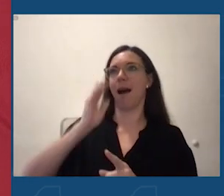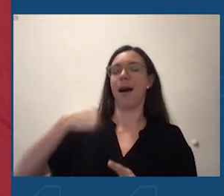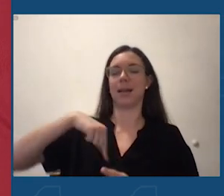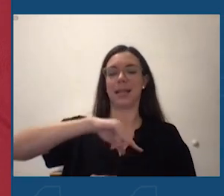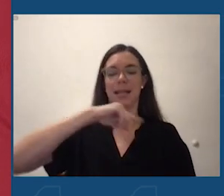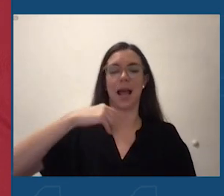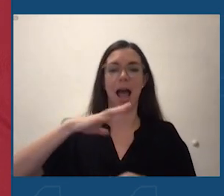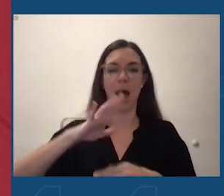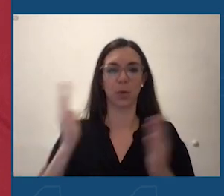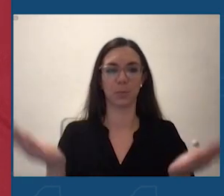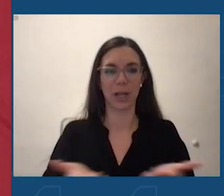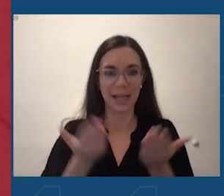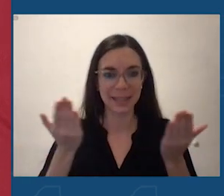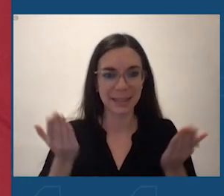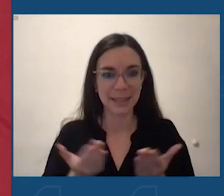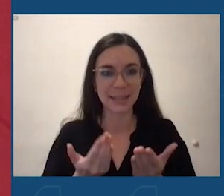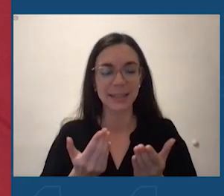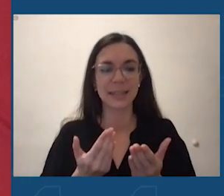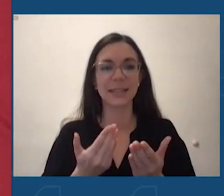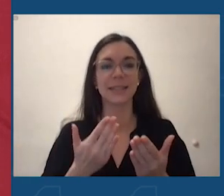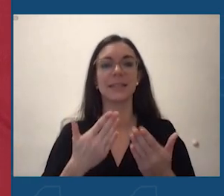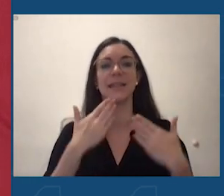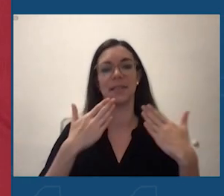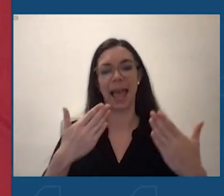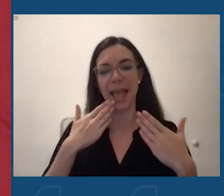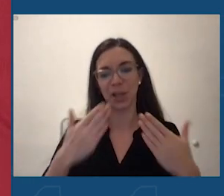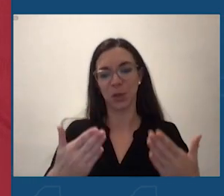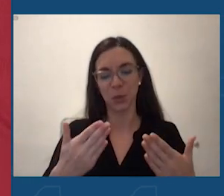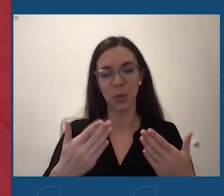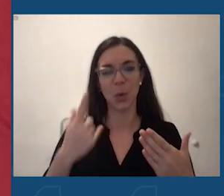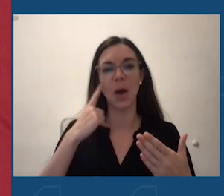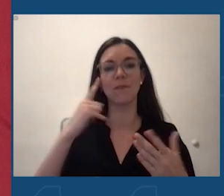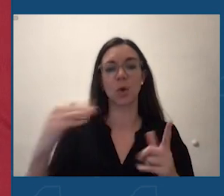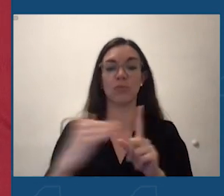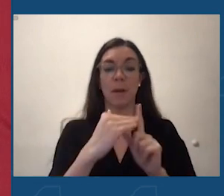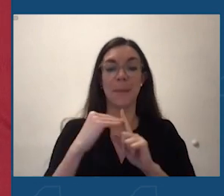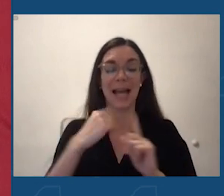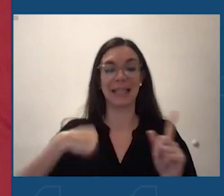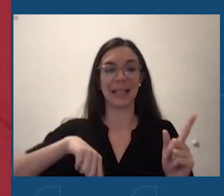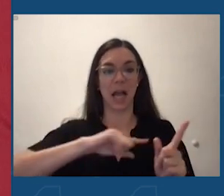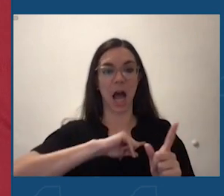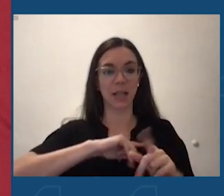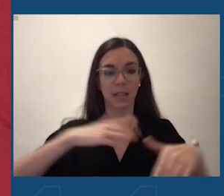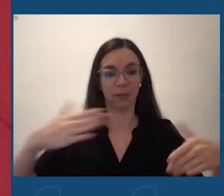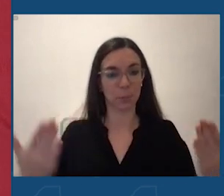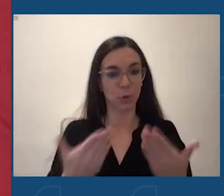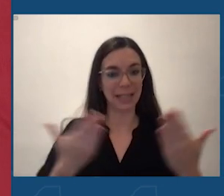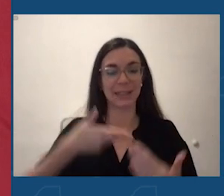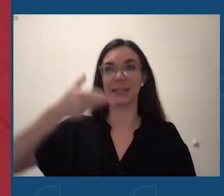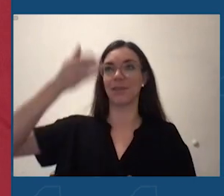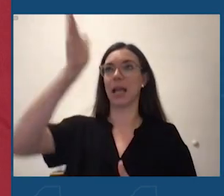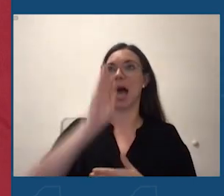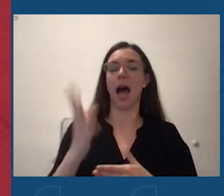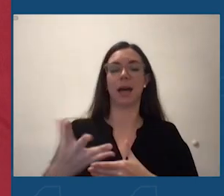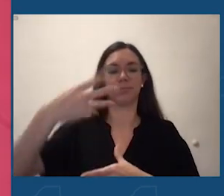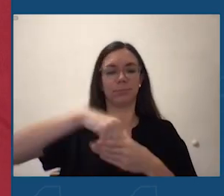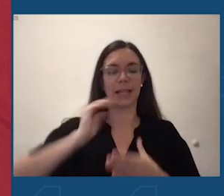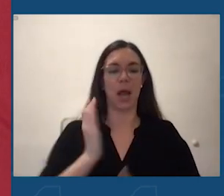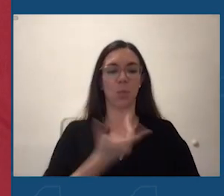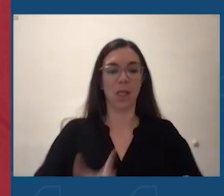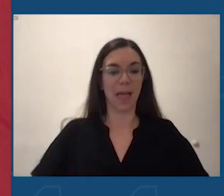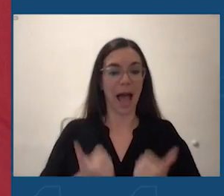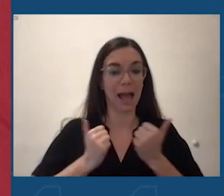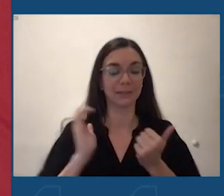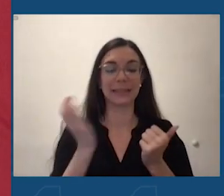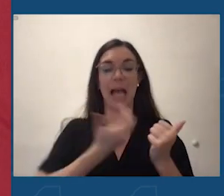team, Bishop Nancy and Angela Rosario. I want to thank you for reminding us of the presence of God in our lives and our commitment to each